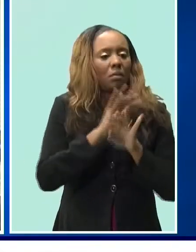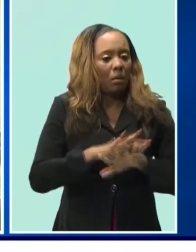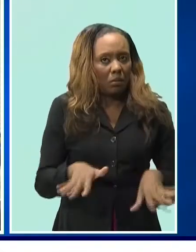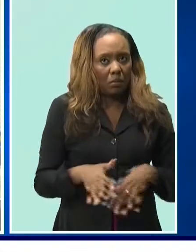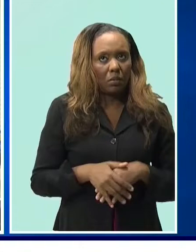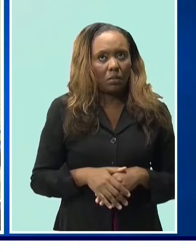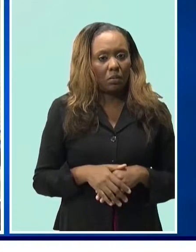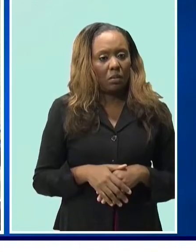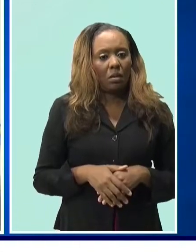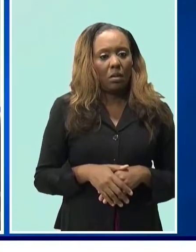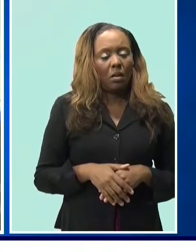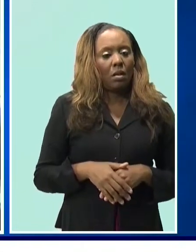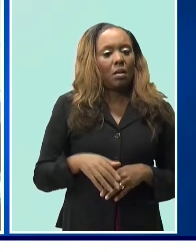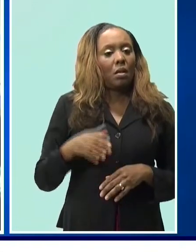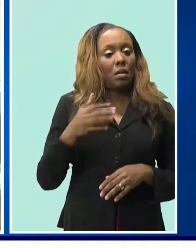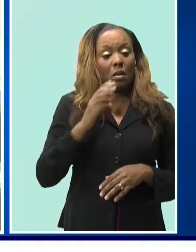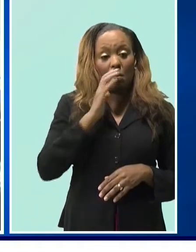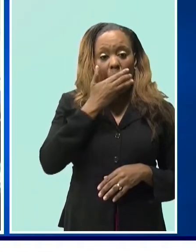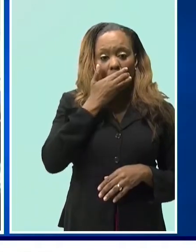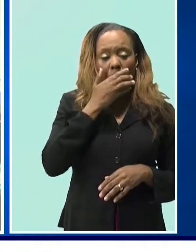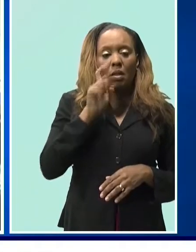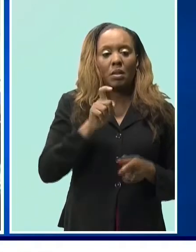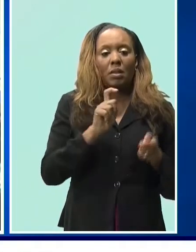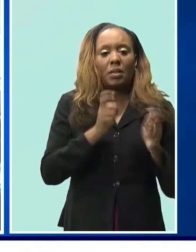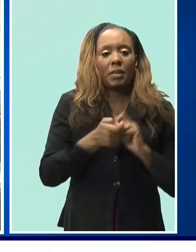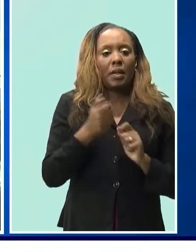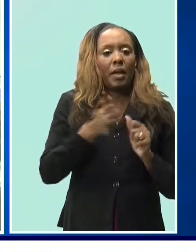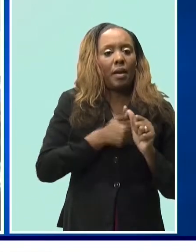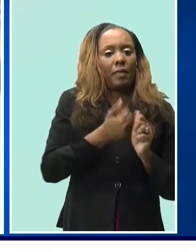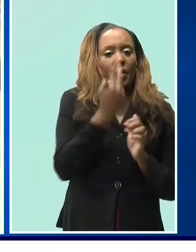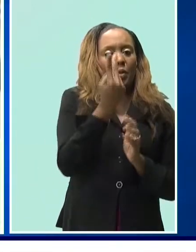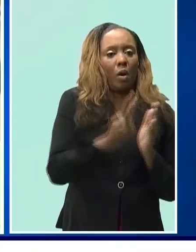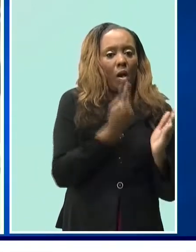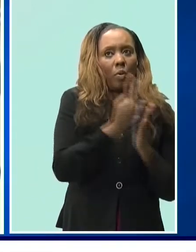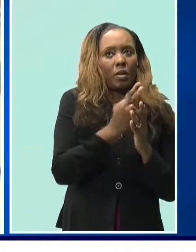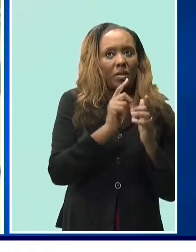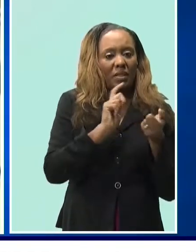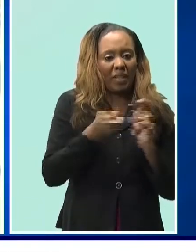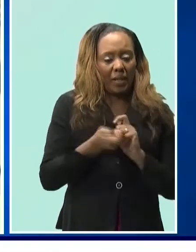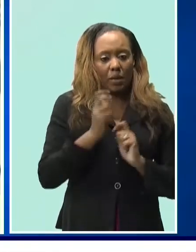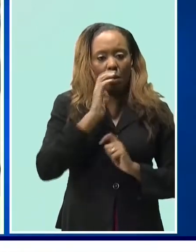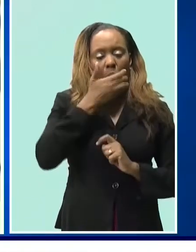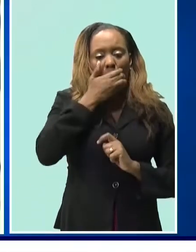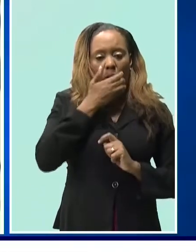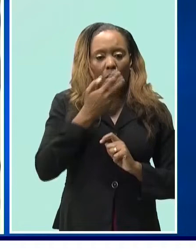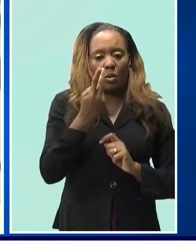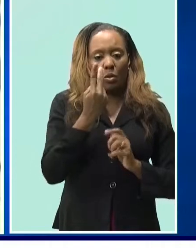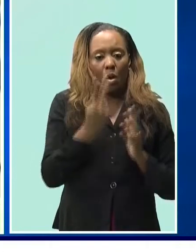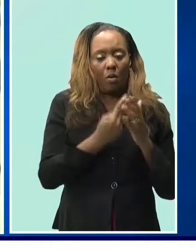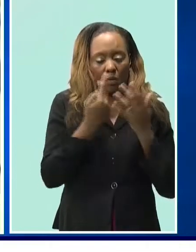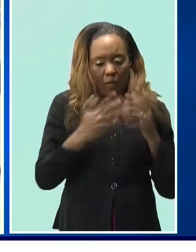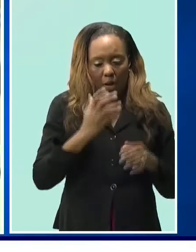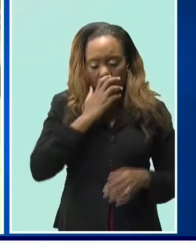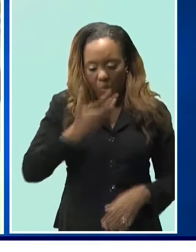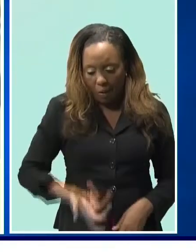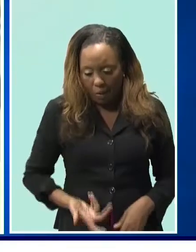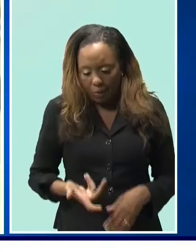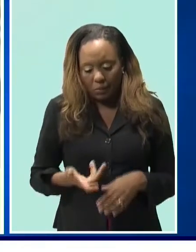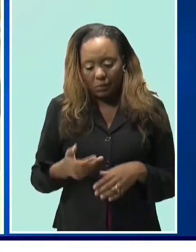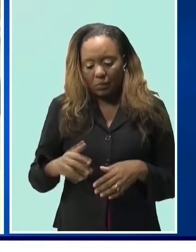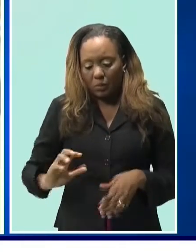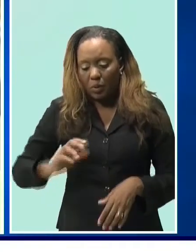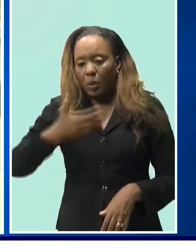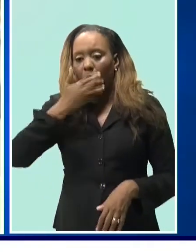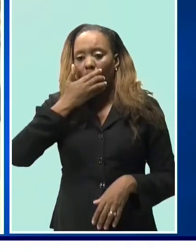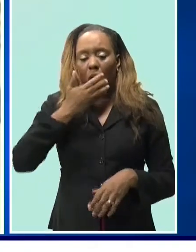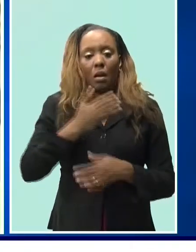over time and should be changed after every 2 hours of use. When changing out masks, wash or sanitize your hands